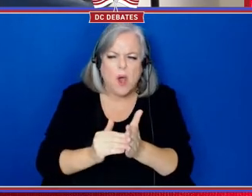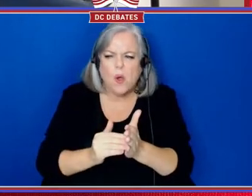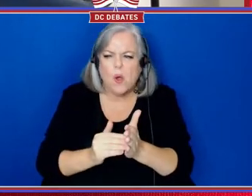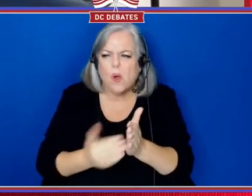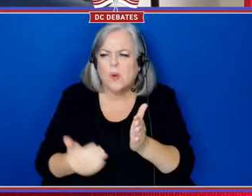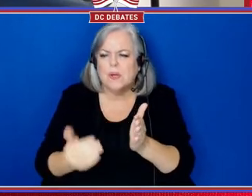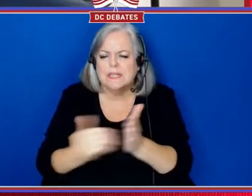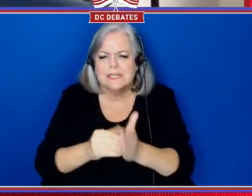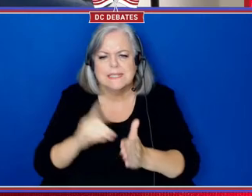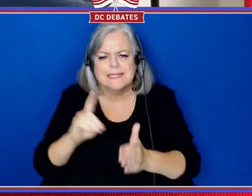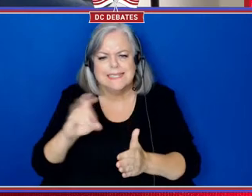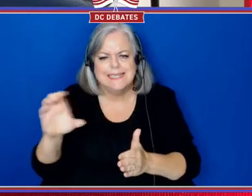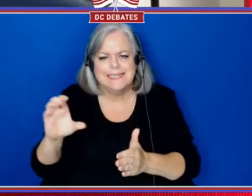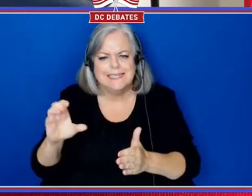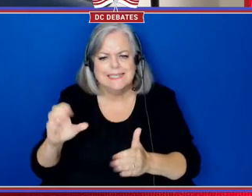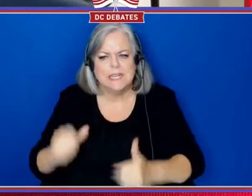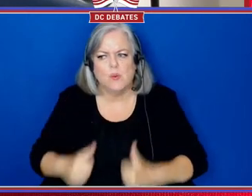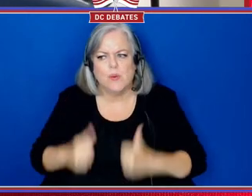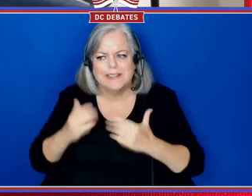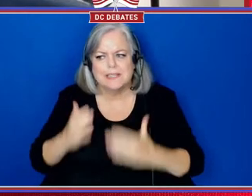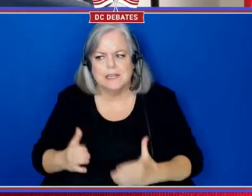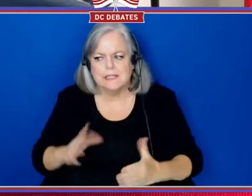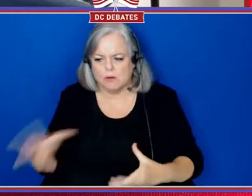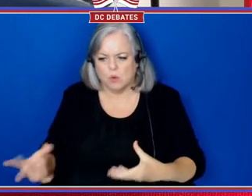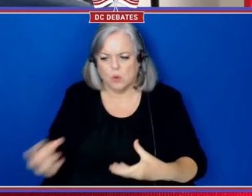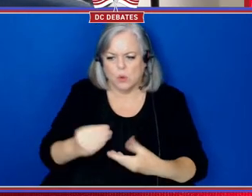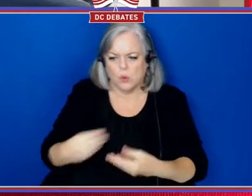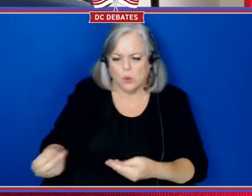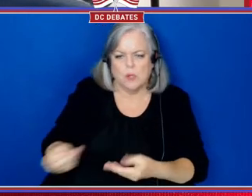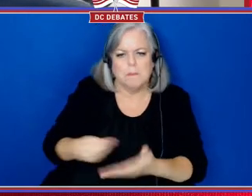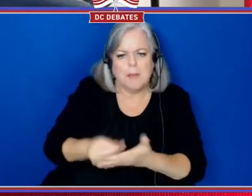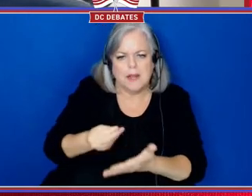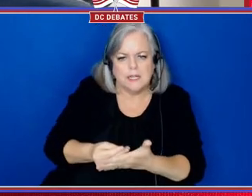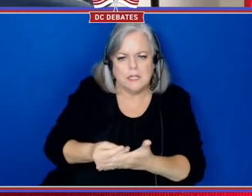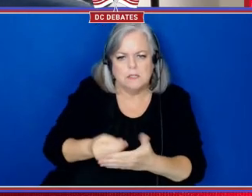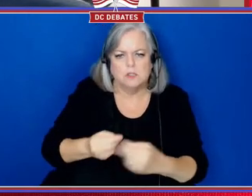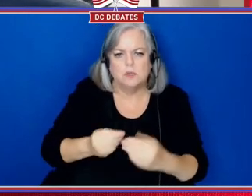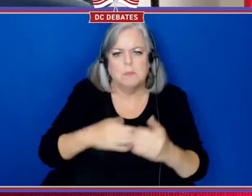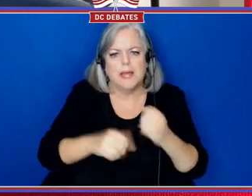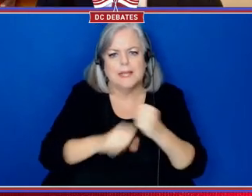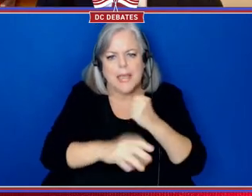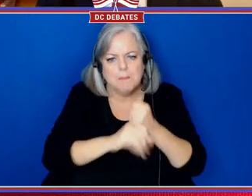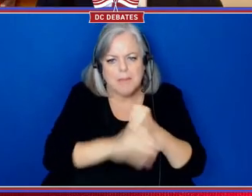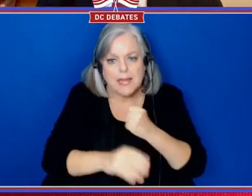have contributed to my campaign and the thousands who have not.